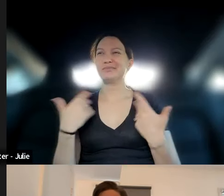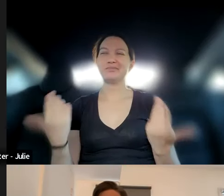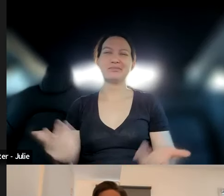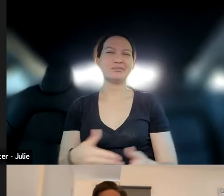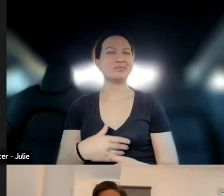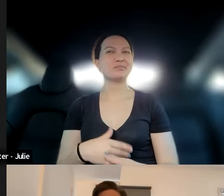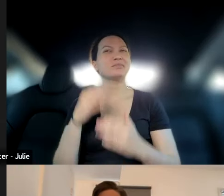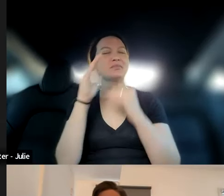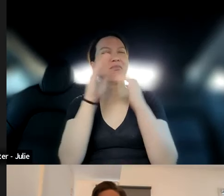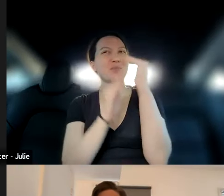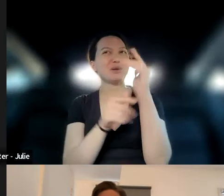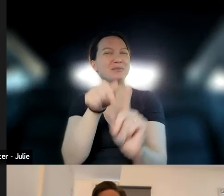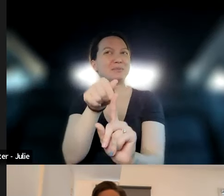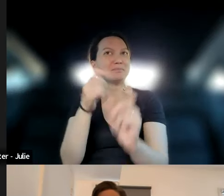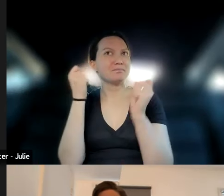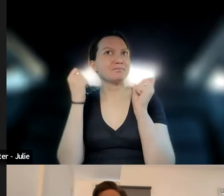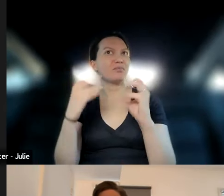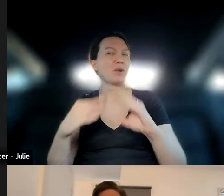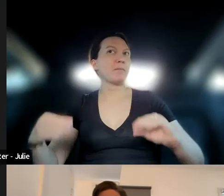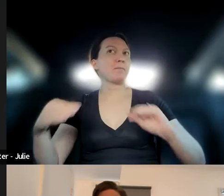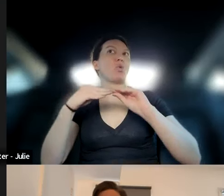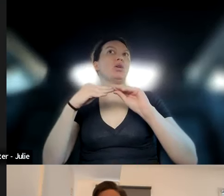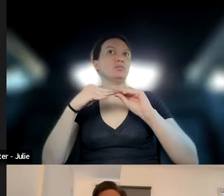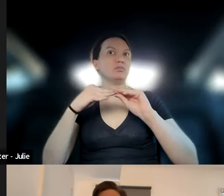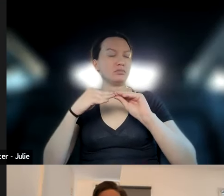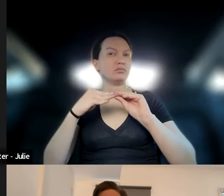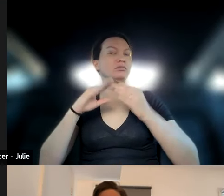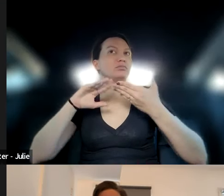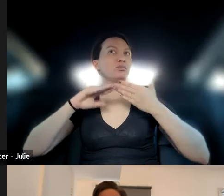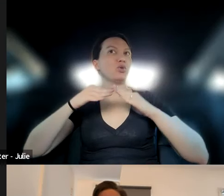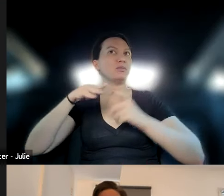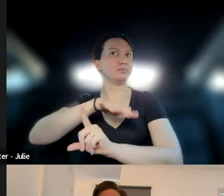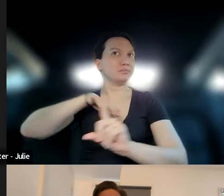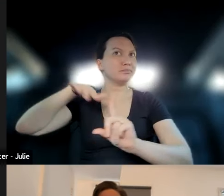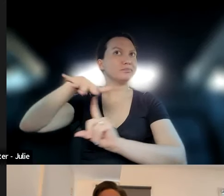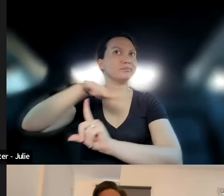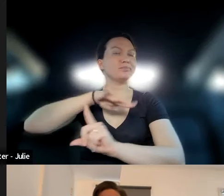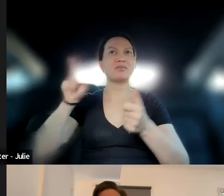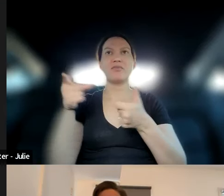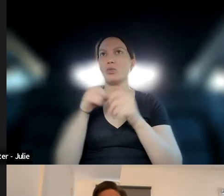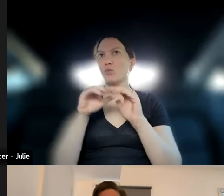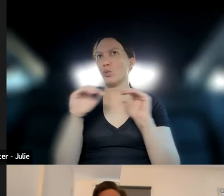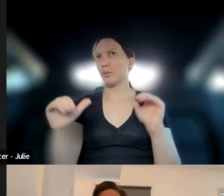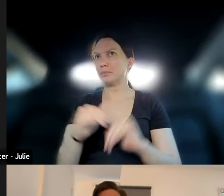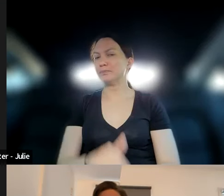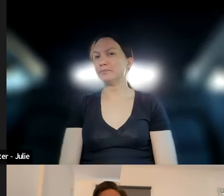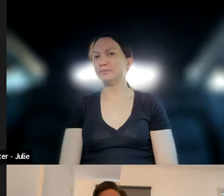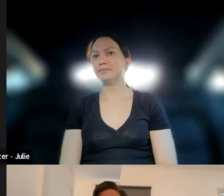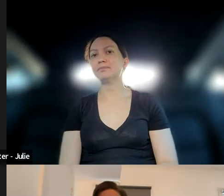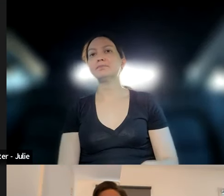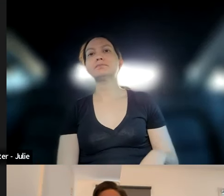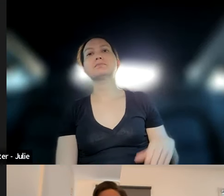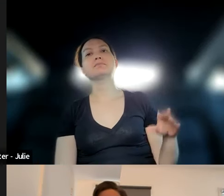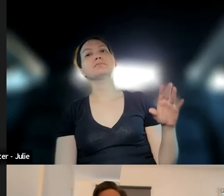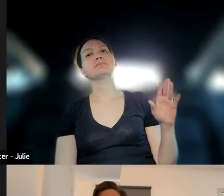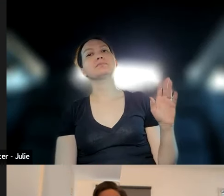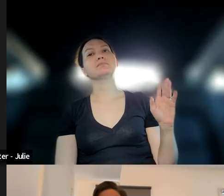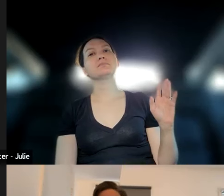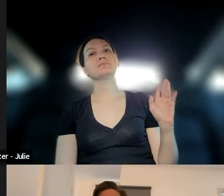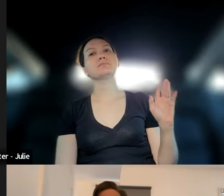facilities like this, there's a lot more community space on the first floor. There's also area